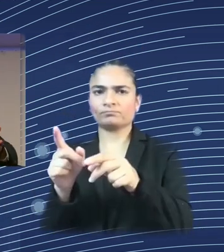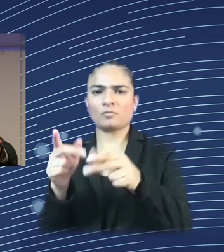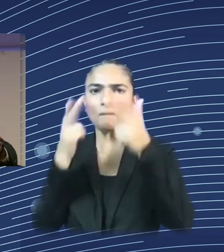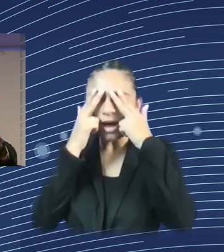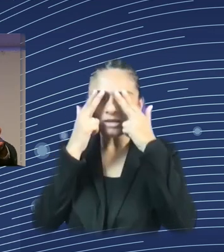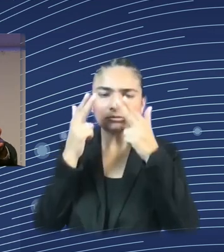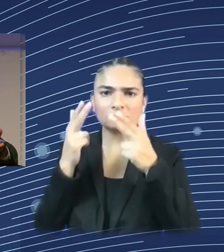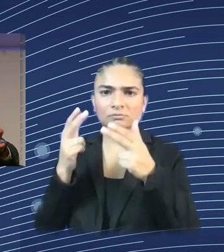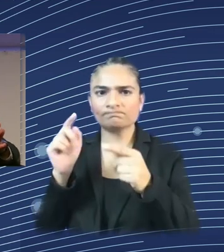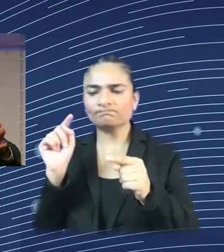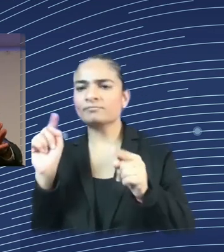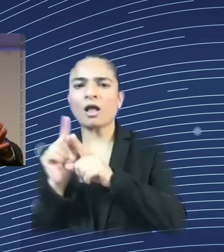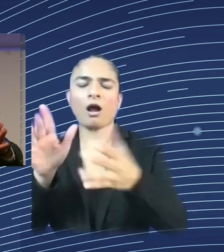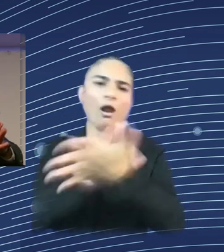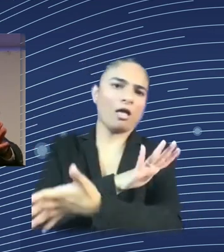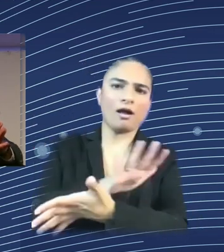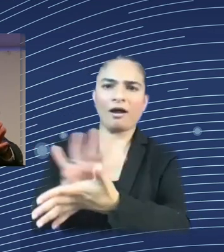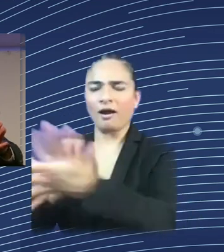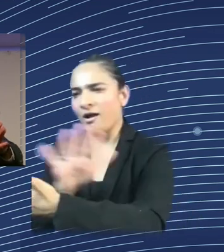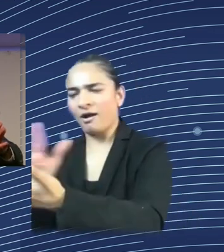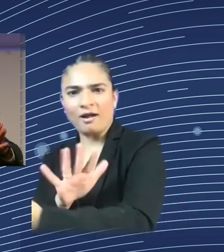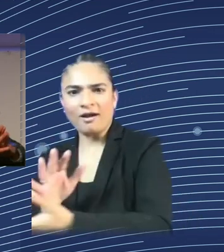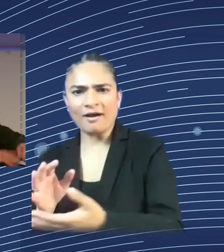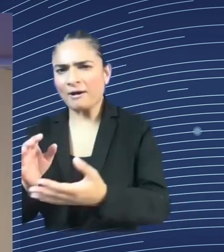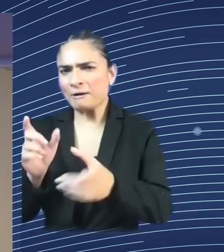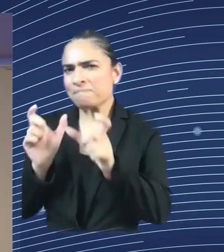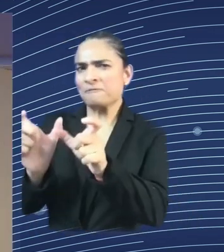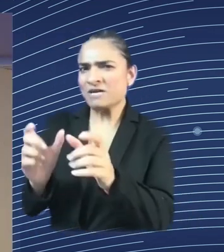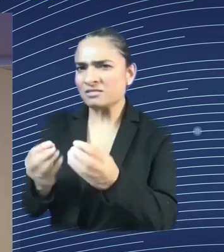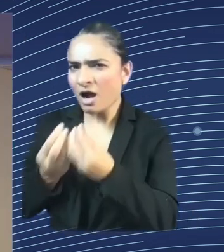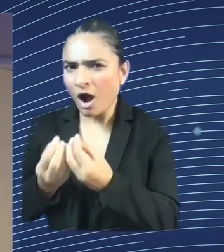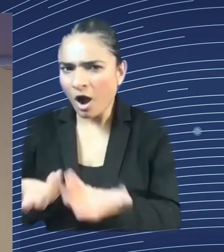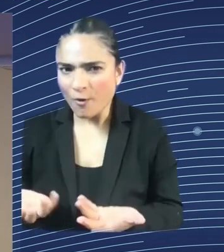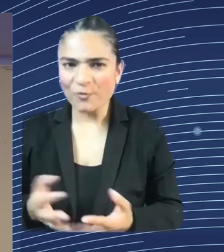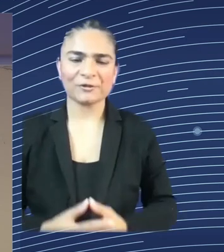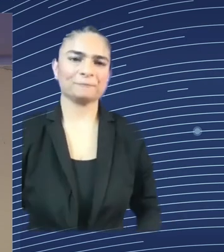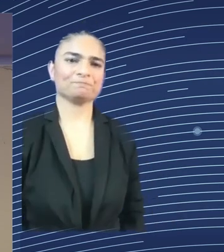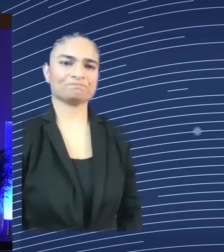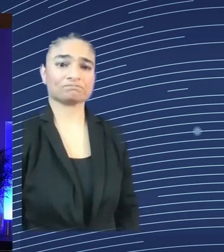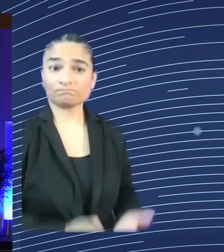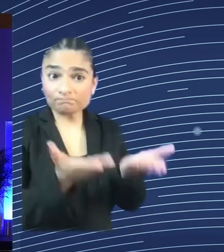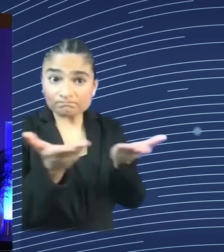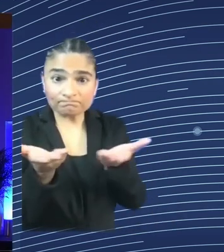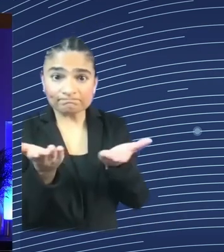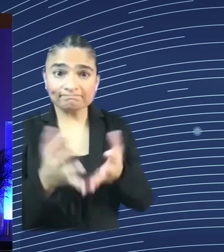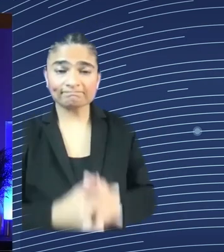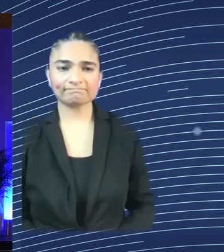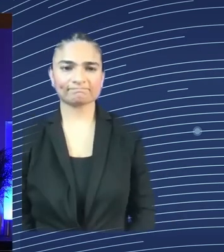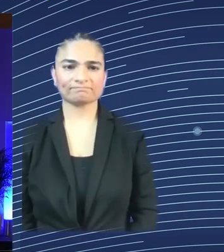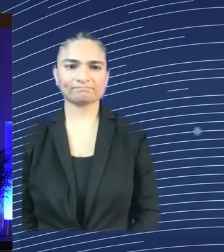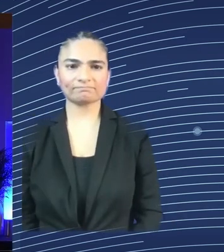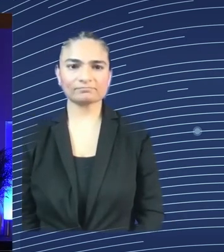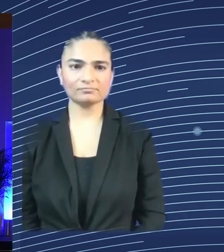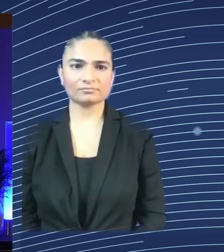perhaps. Yes, challenge because we are using databases, and the blind spots are